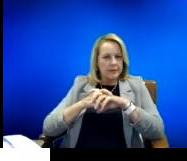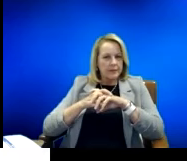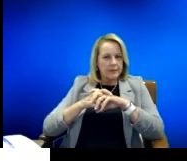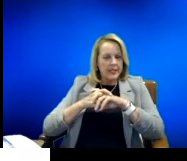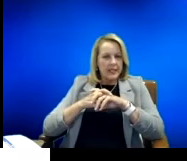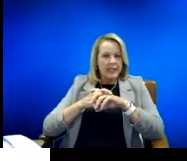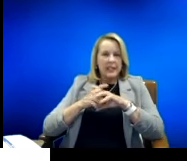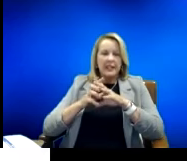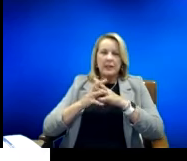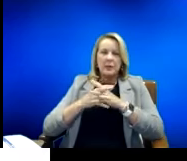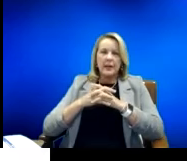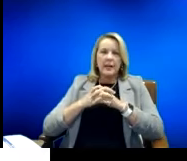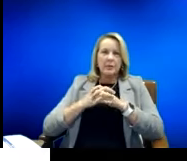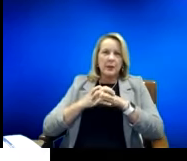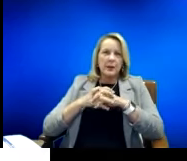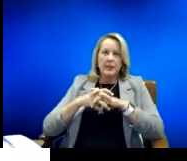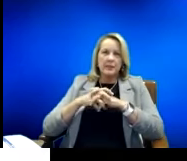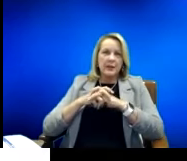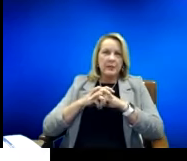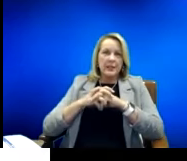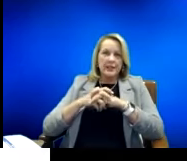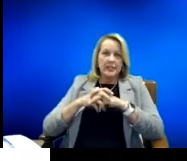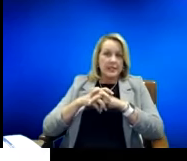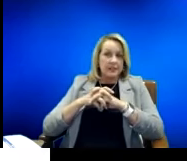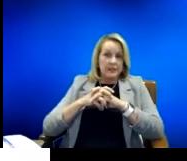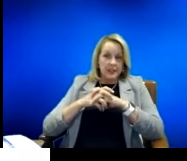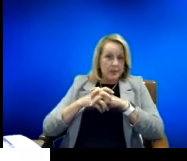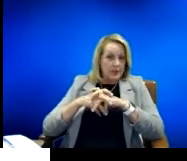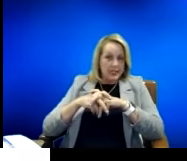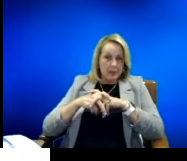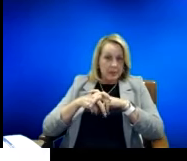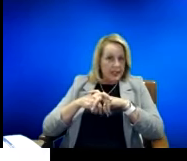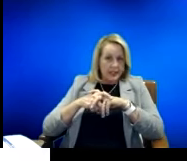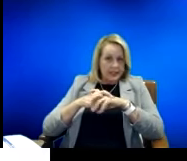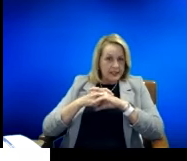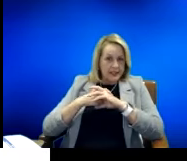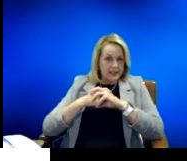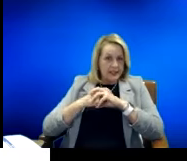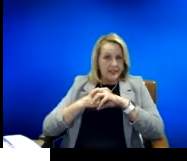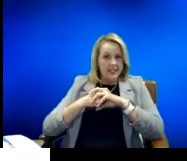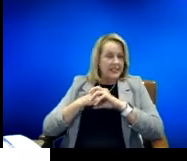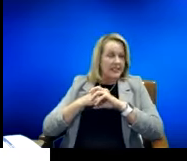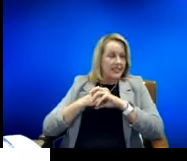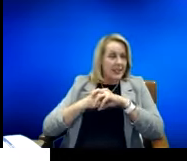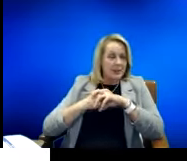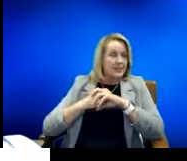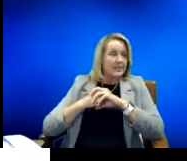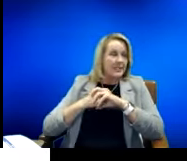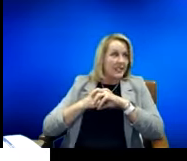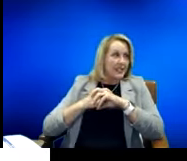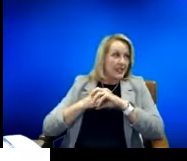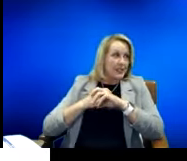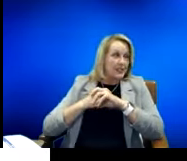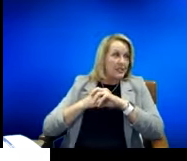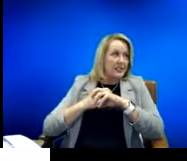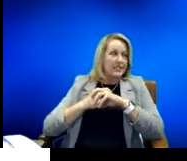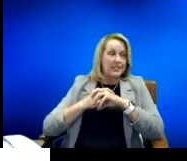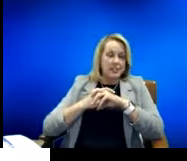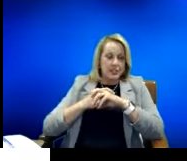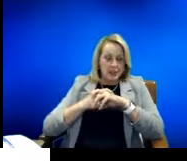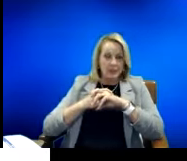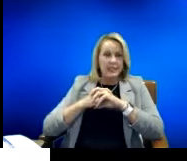disregarded? What I'm quoting from there is the Federal ABLE Act, and that's the language that they use,